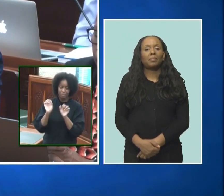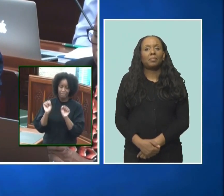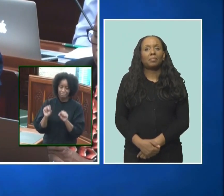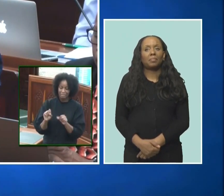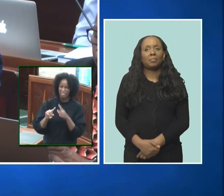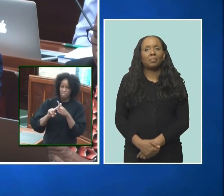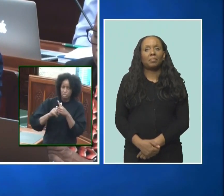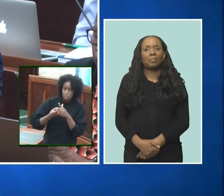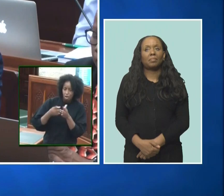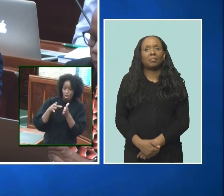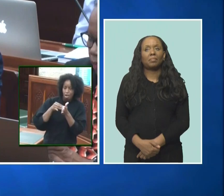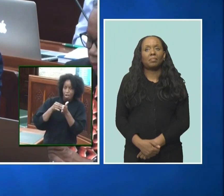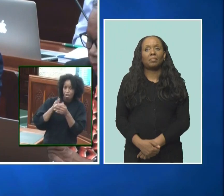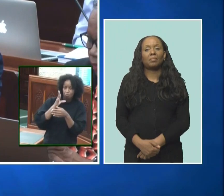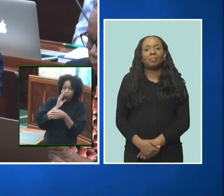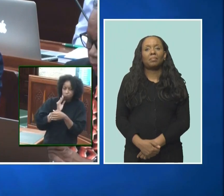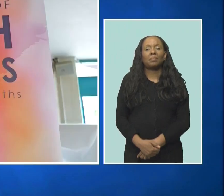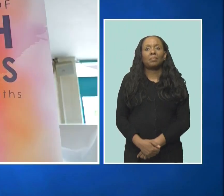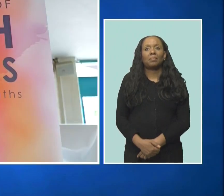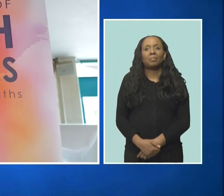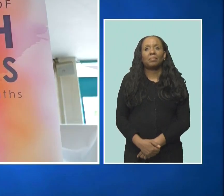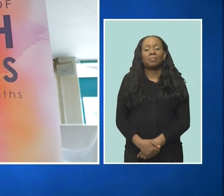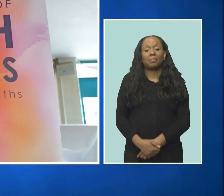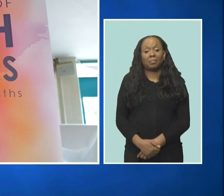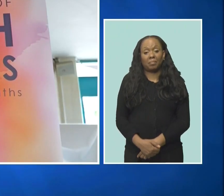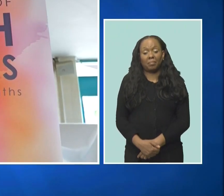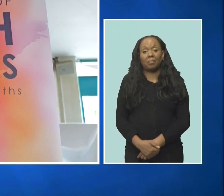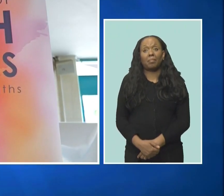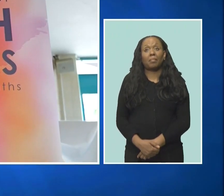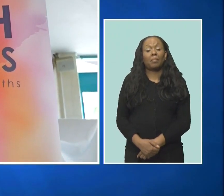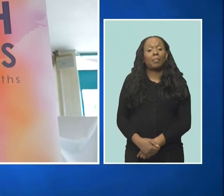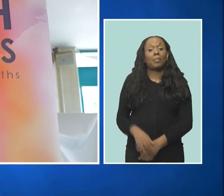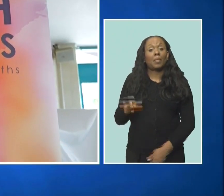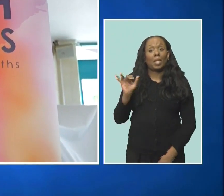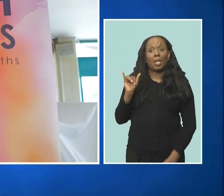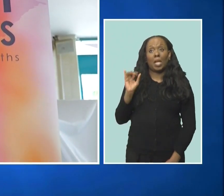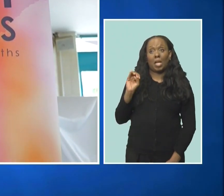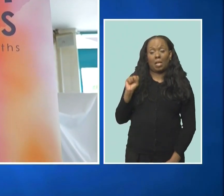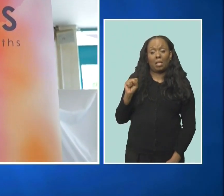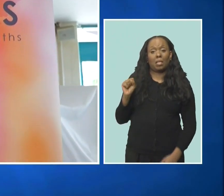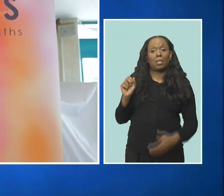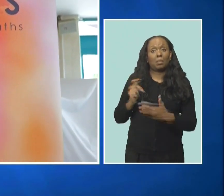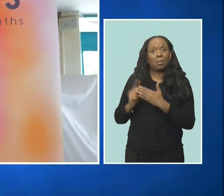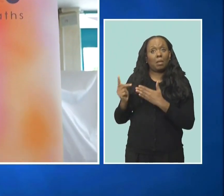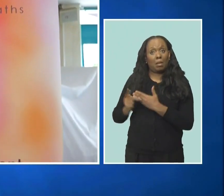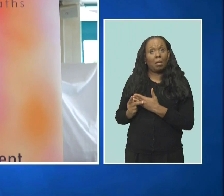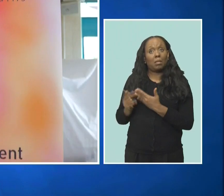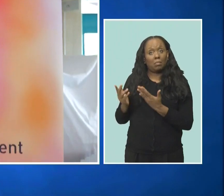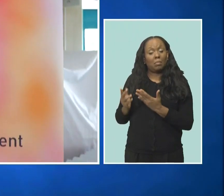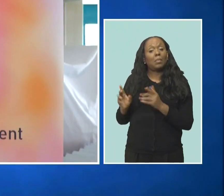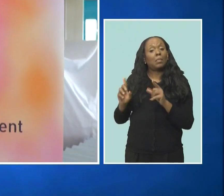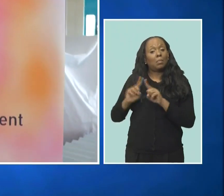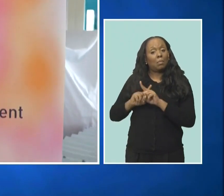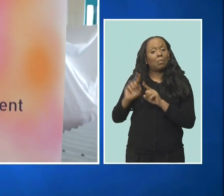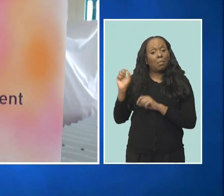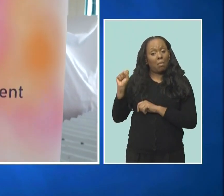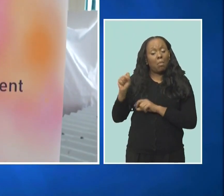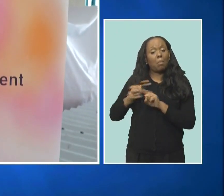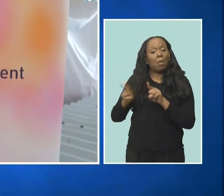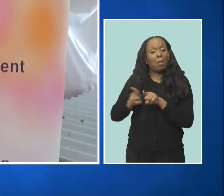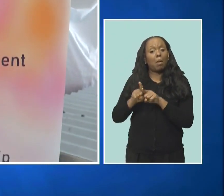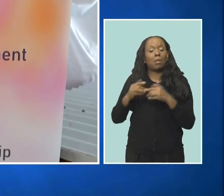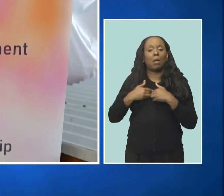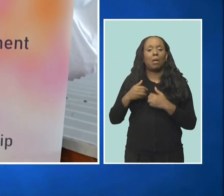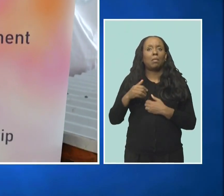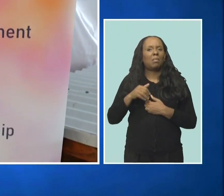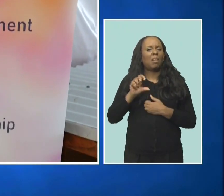experience in relation to the world of business. Outside of the YES program, 30 community aid groups are in place and assisting